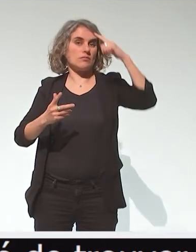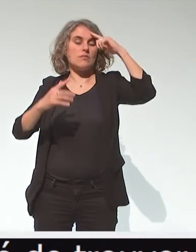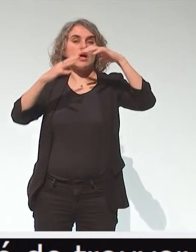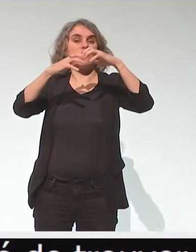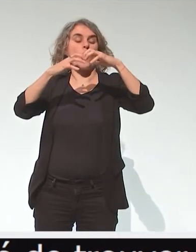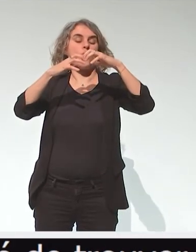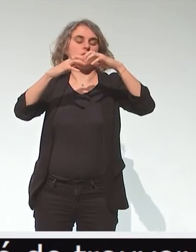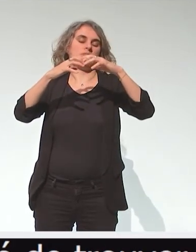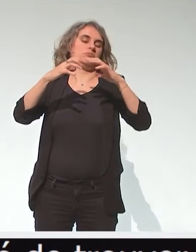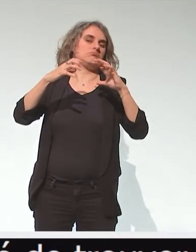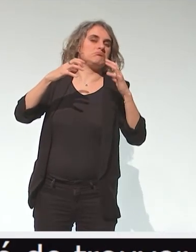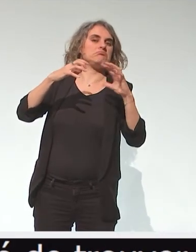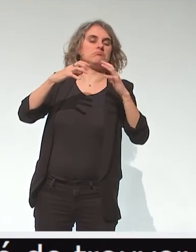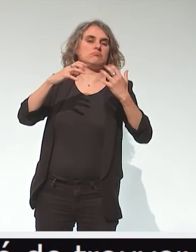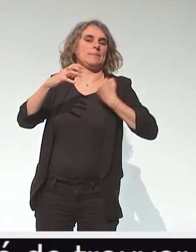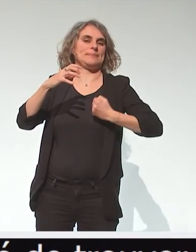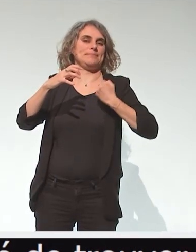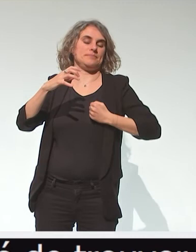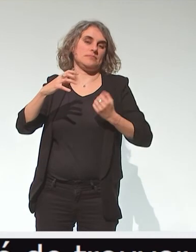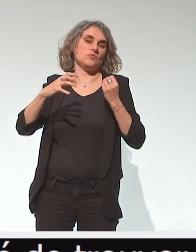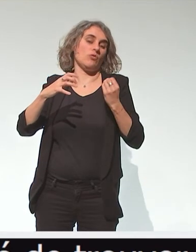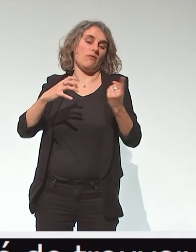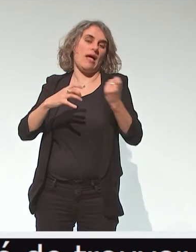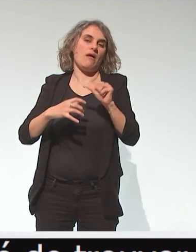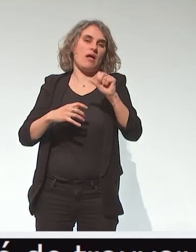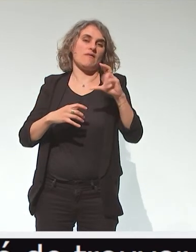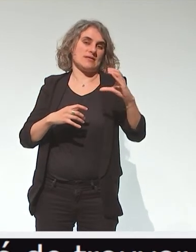It comes from brain lesions,